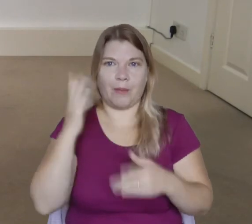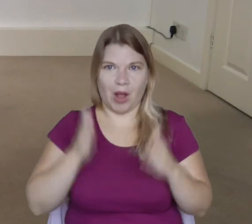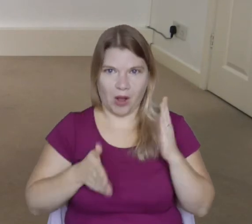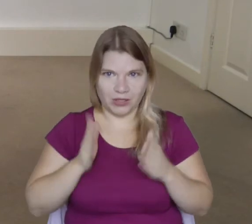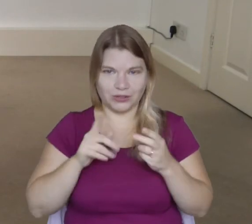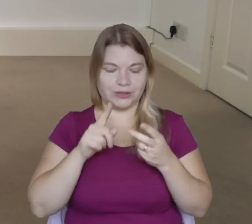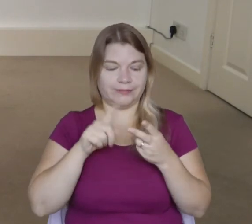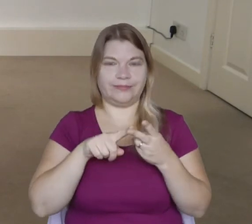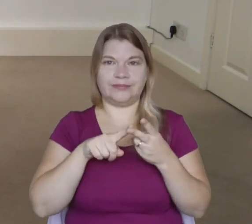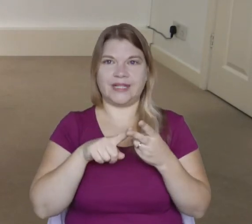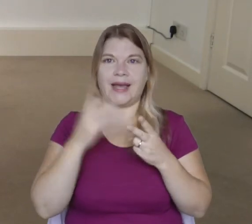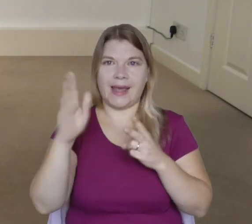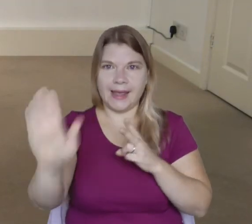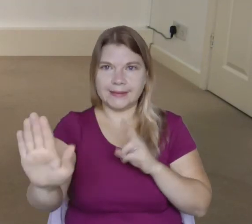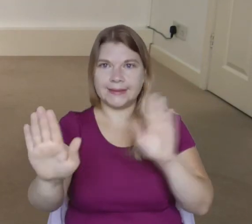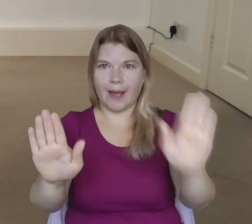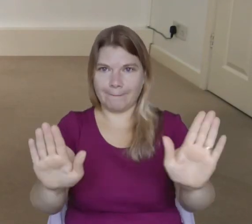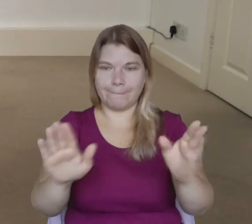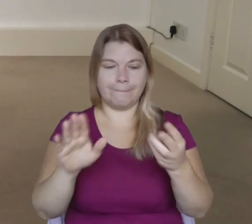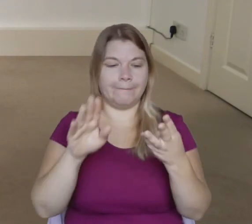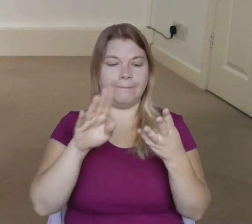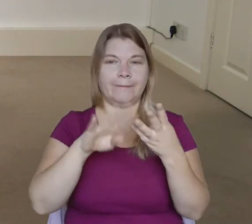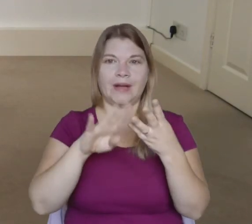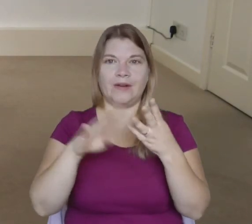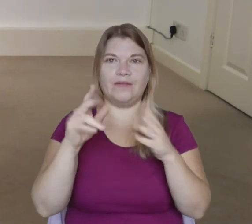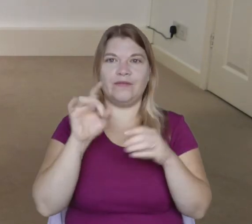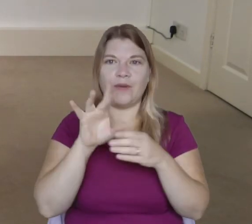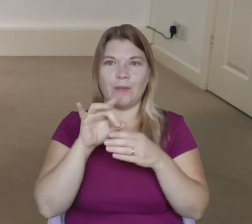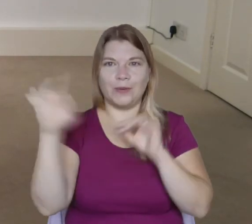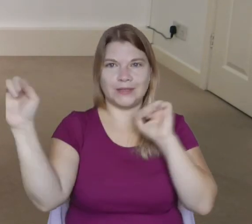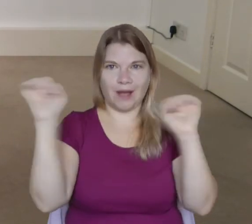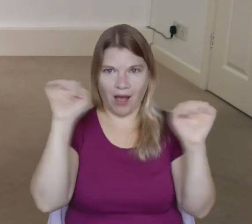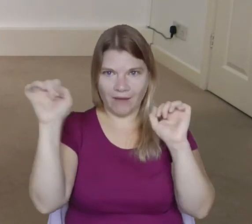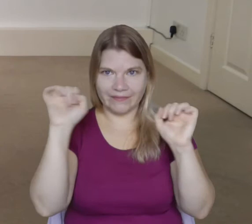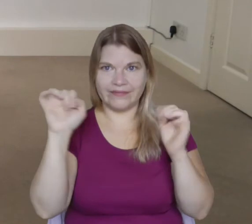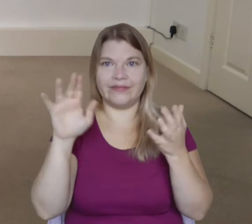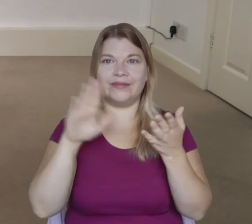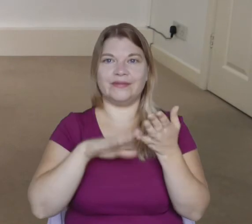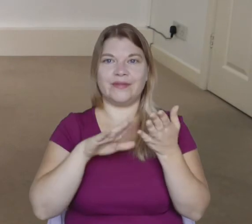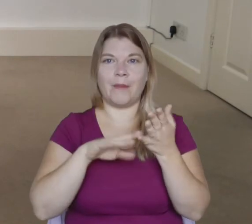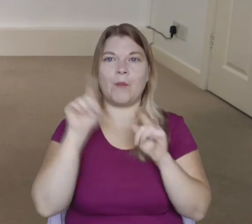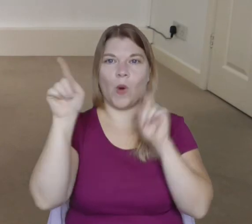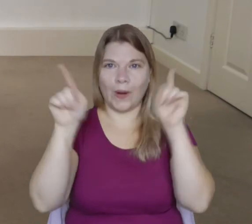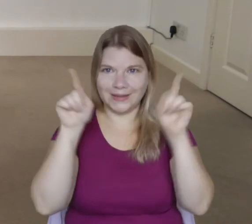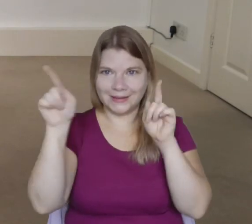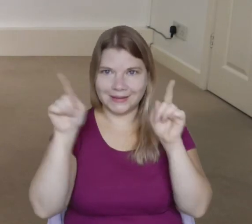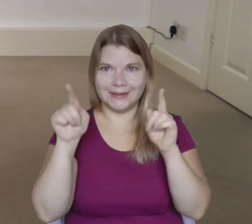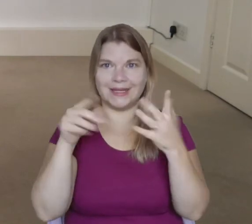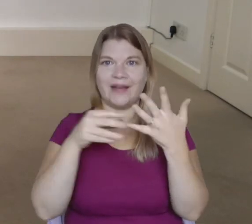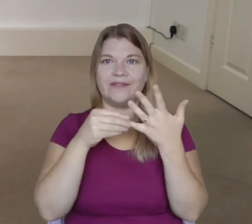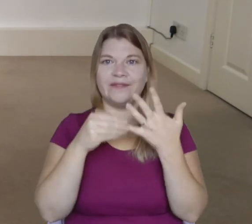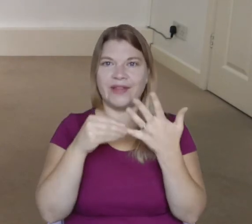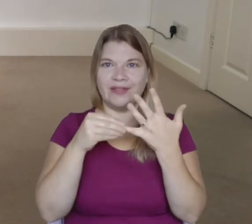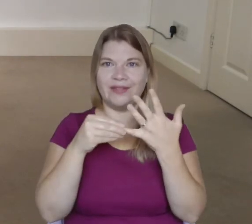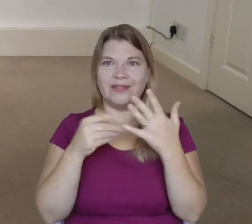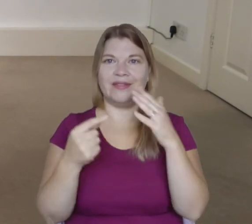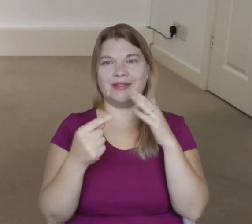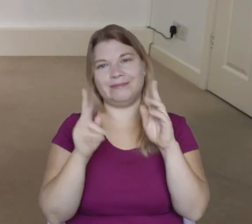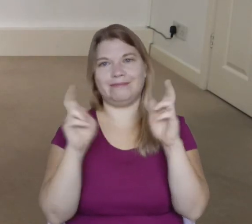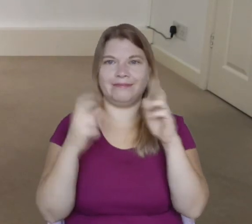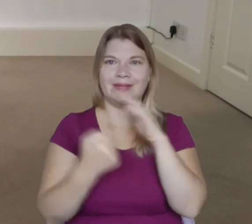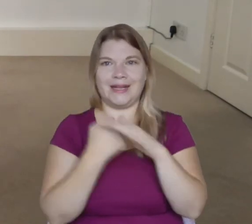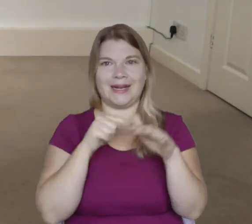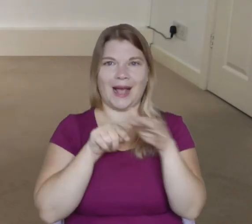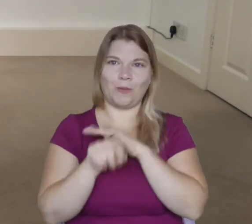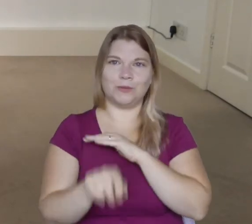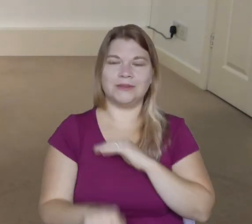you've got heel taps, you've got footy scarves, you've got points, and you've got in and out. Okay, so